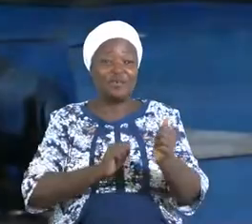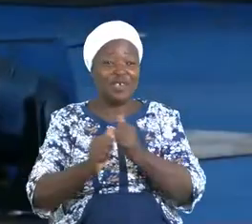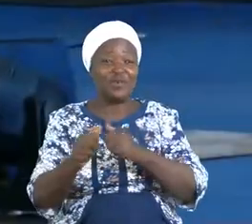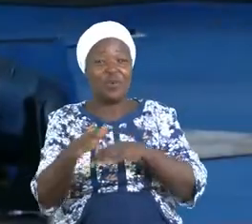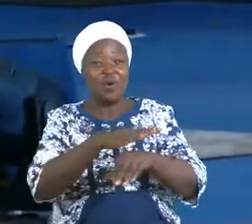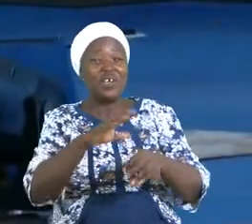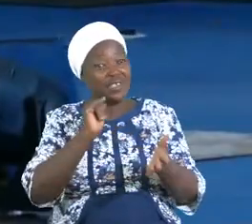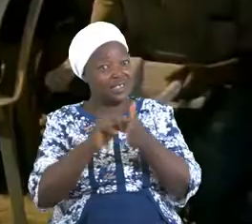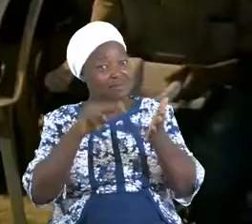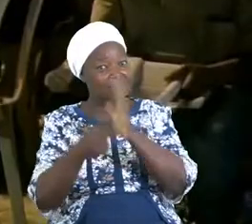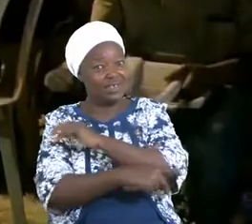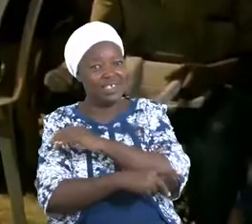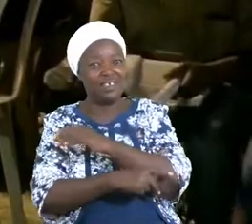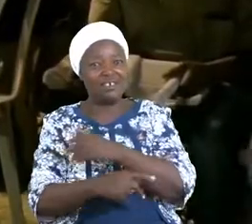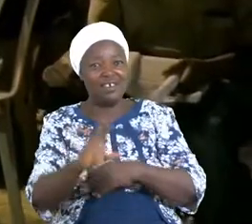Ulcer.